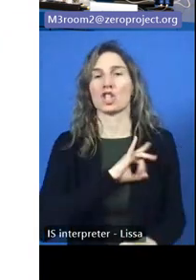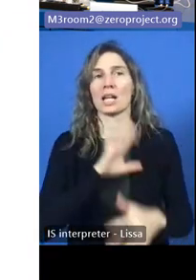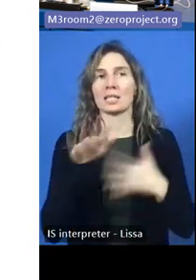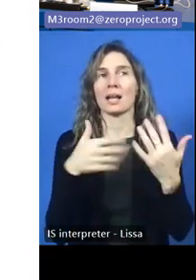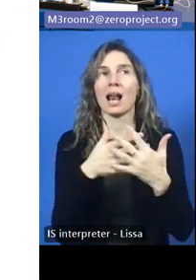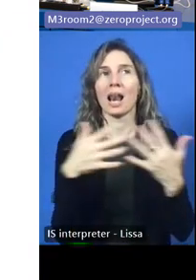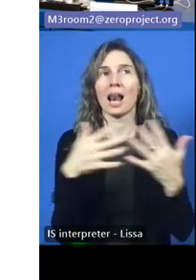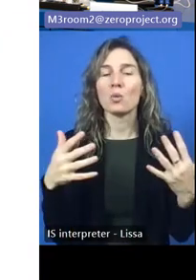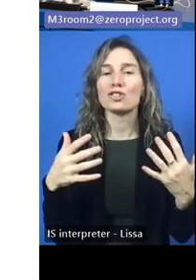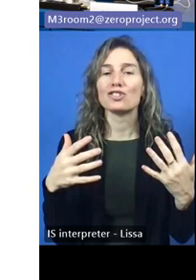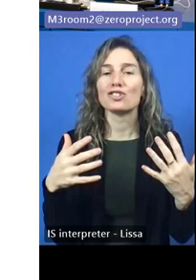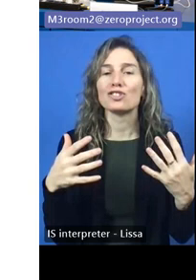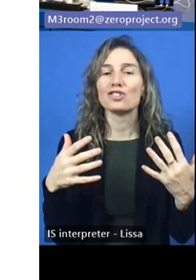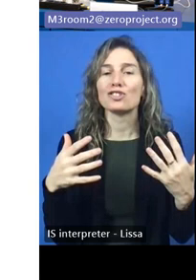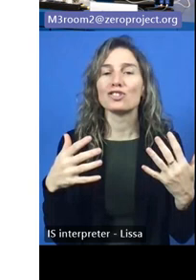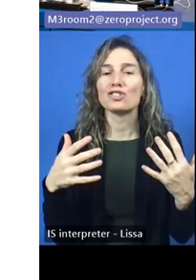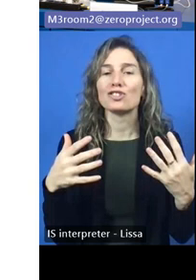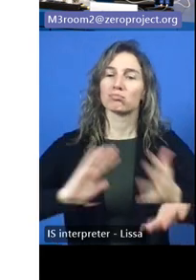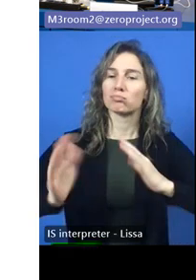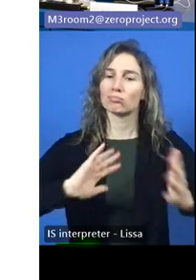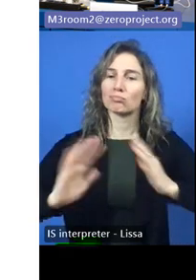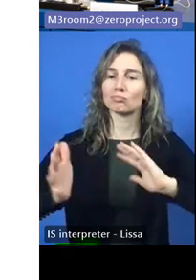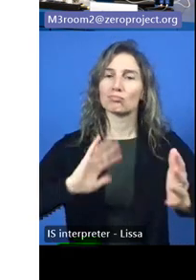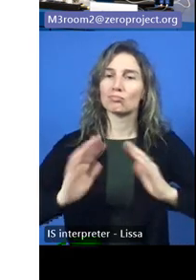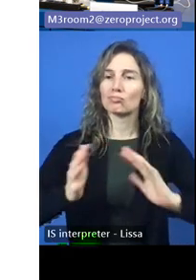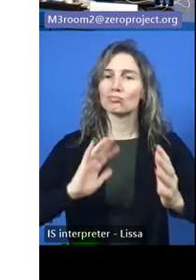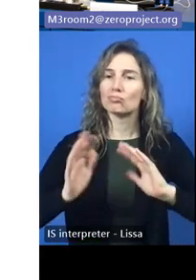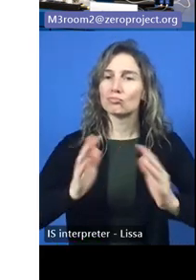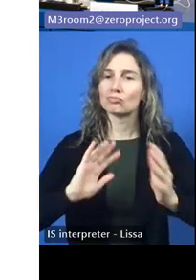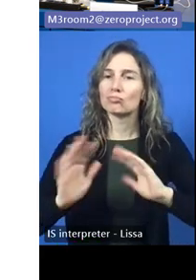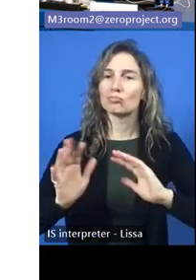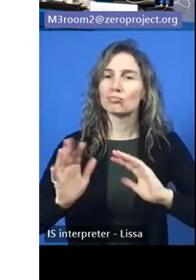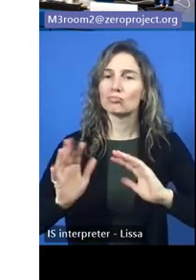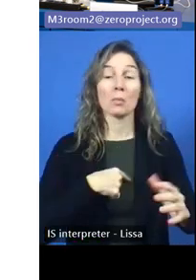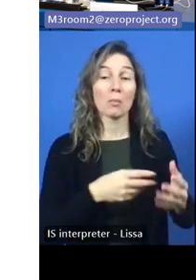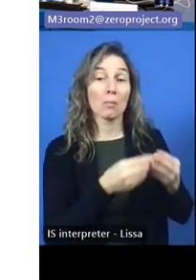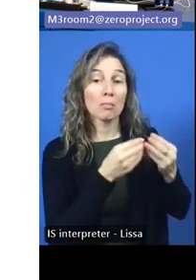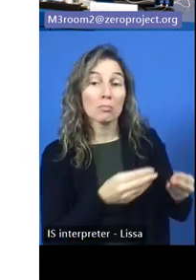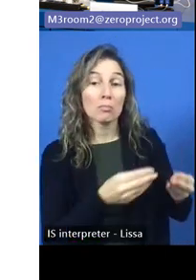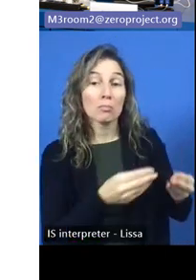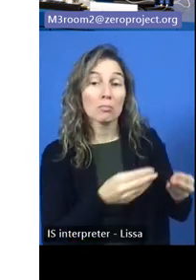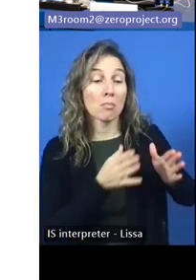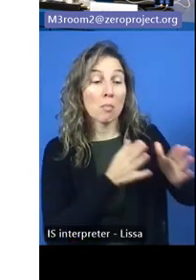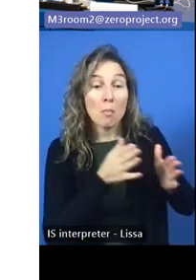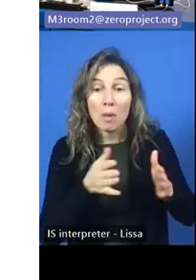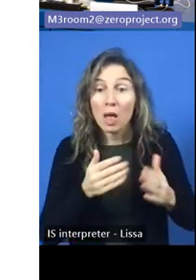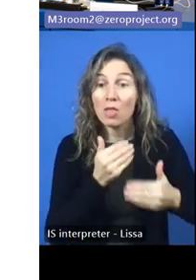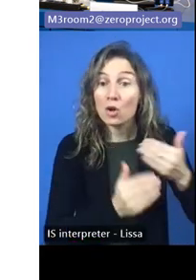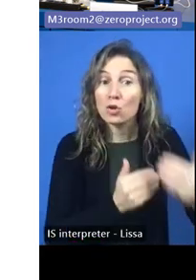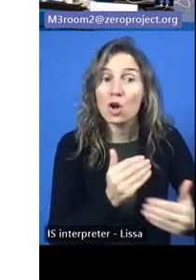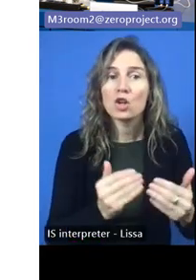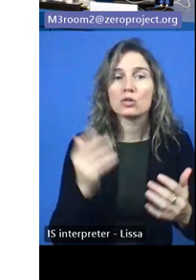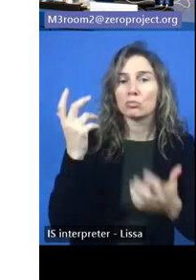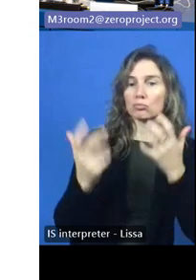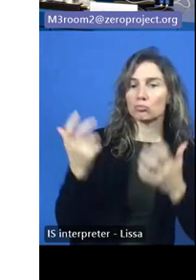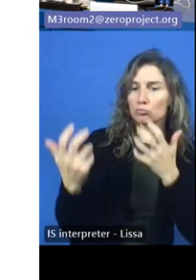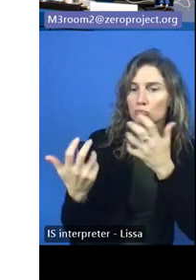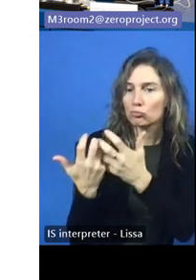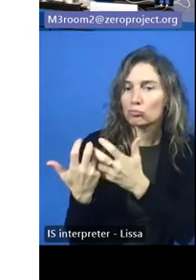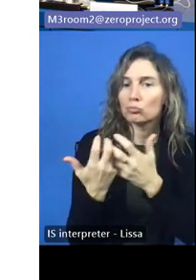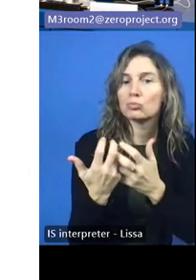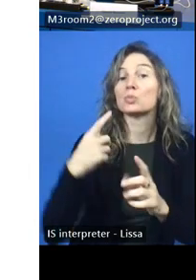course, and tailor our methodologies and resources to accommodate their needs while respecting deaf culture